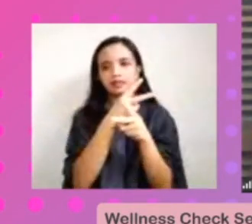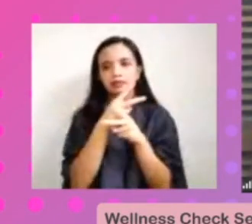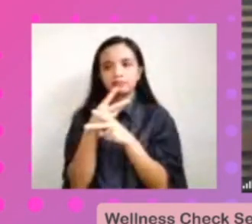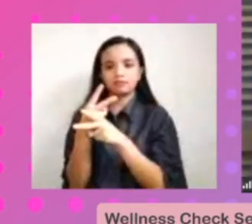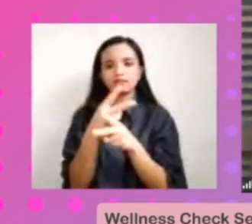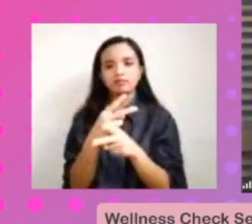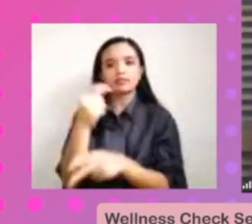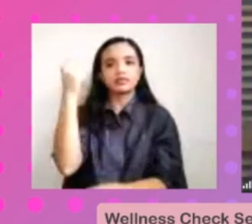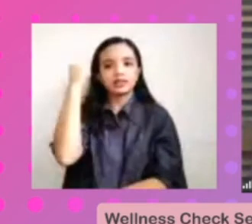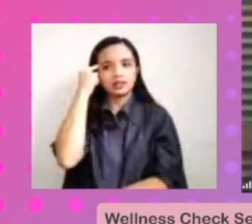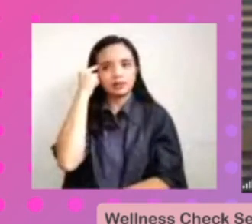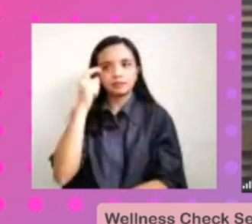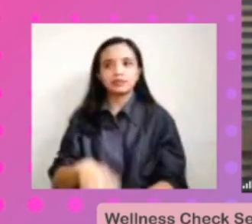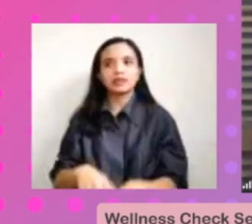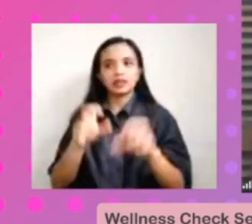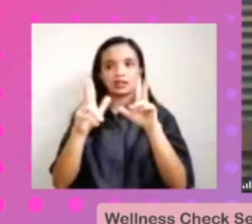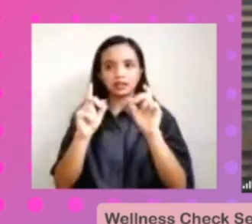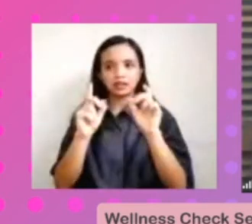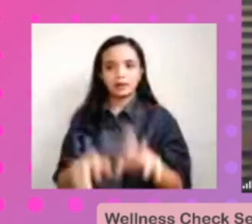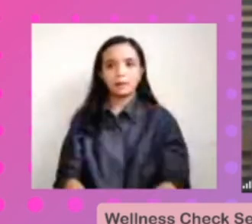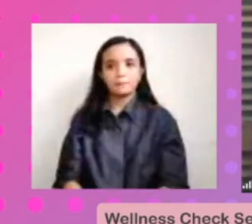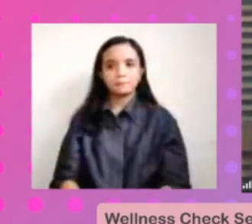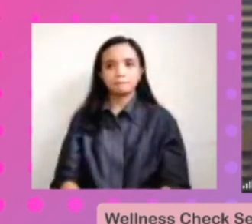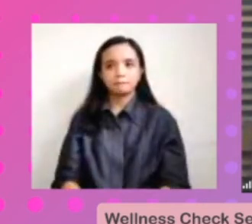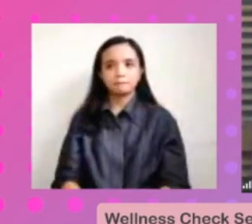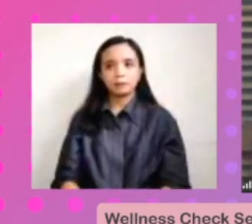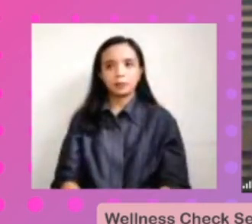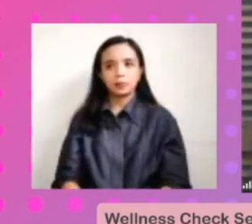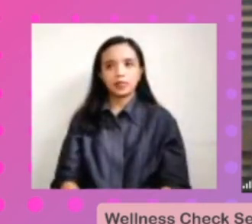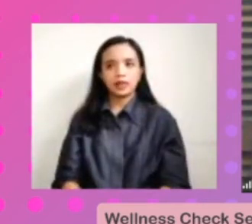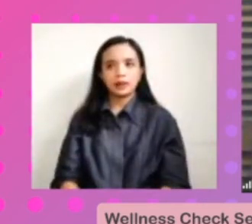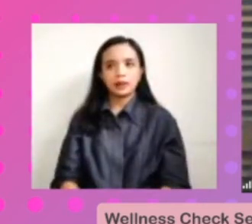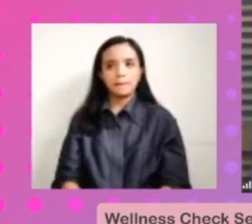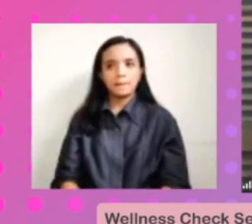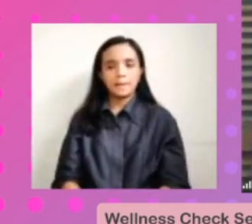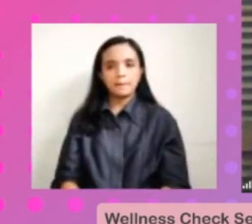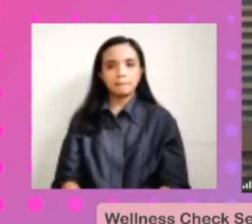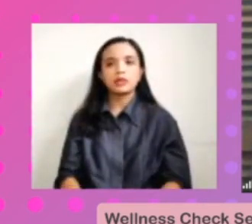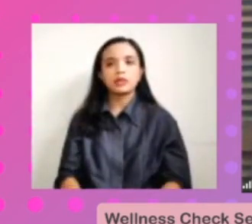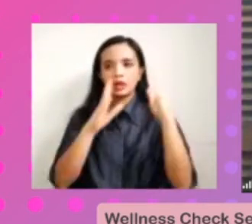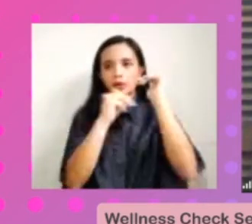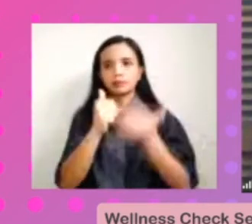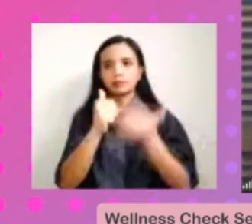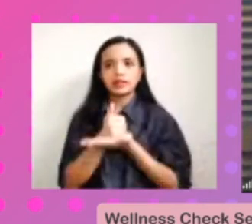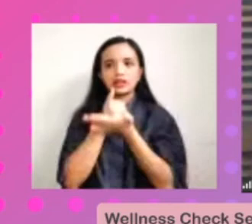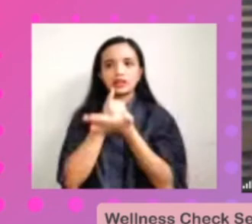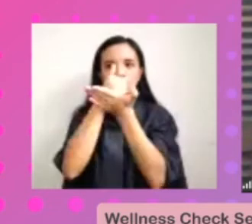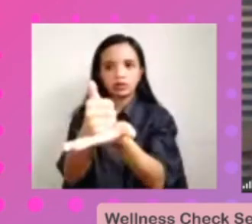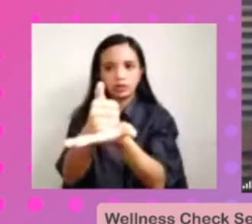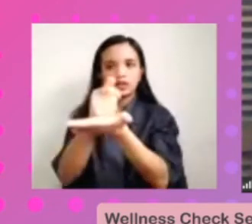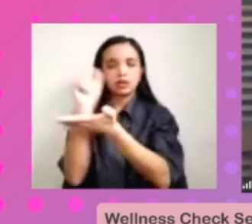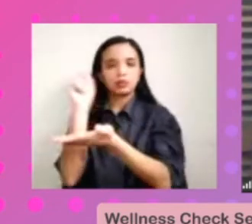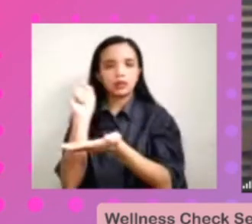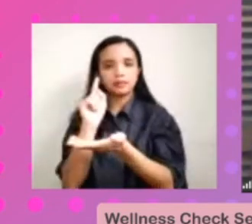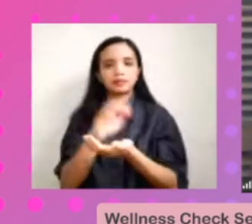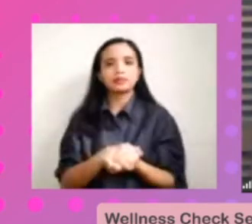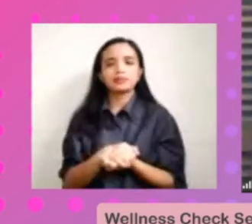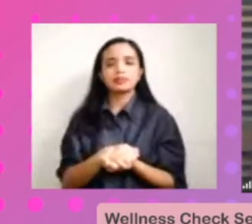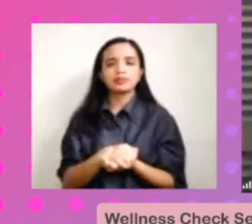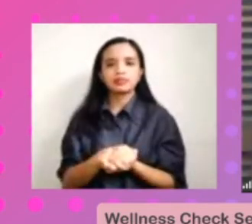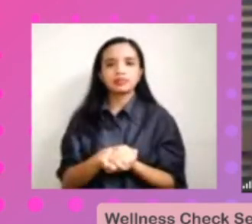No? Napaka-rich naman ng discussions, no? And Yang, or ever